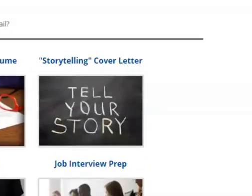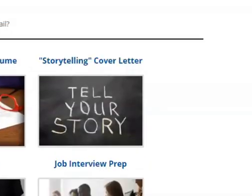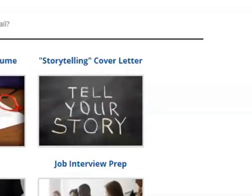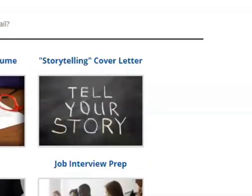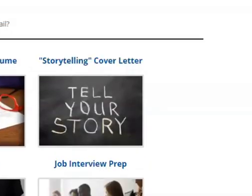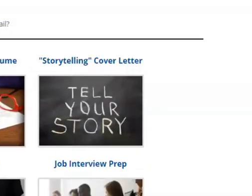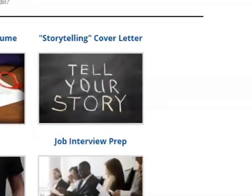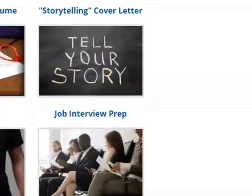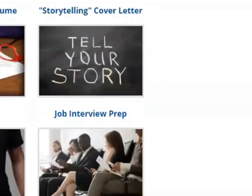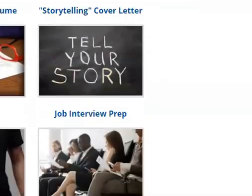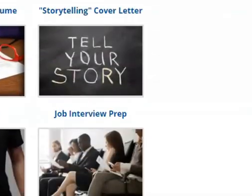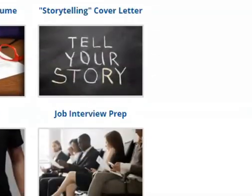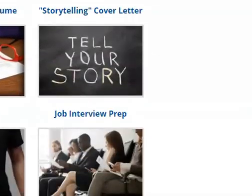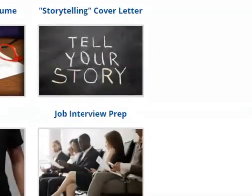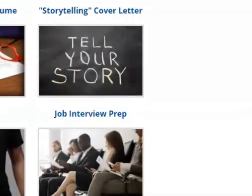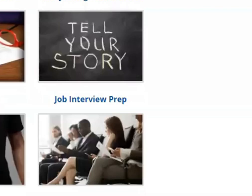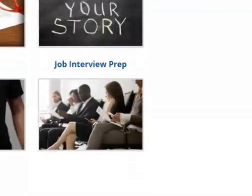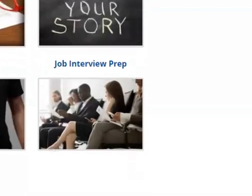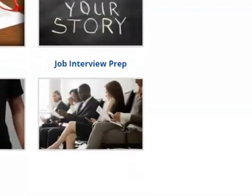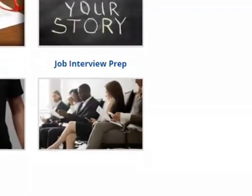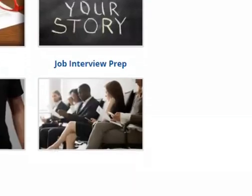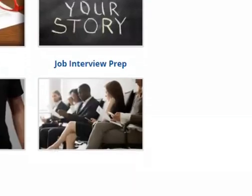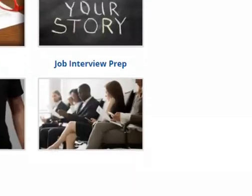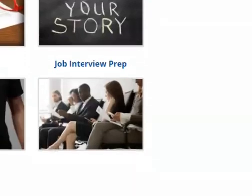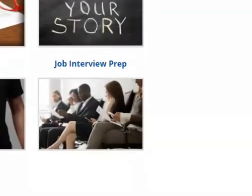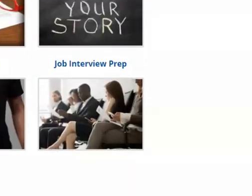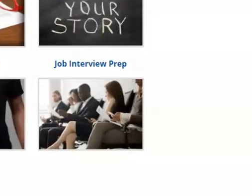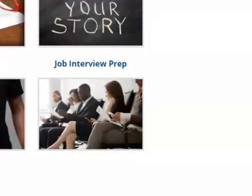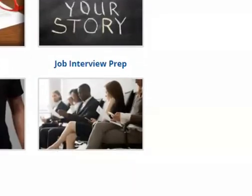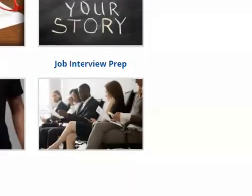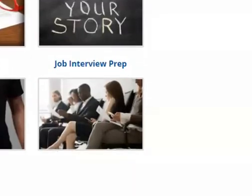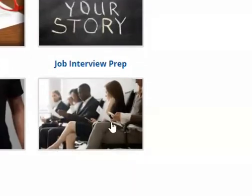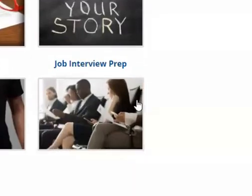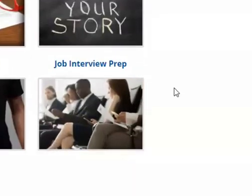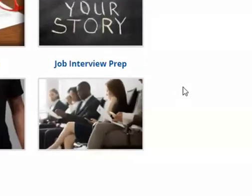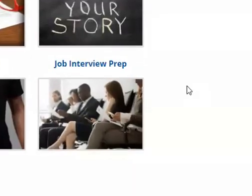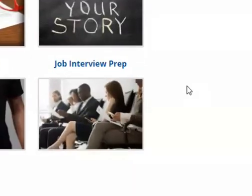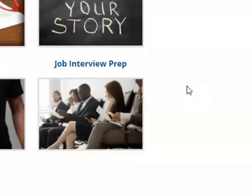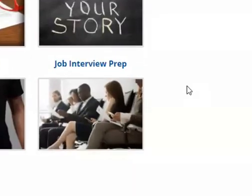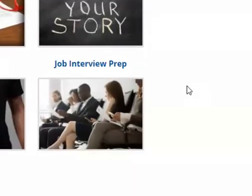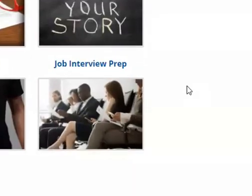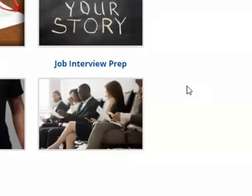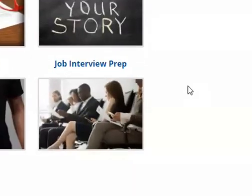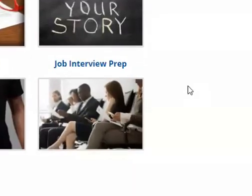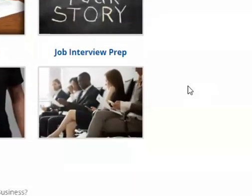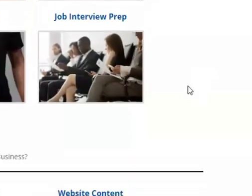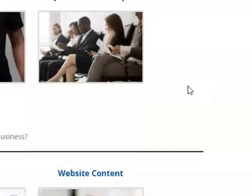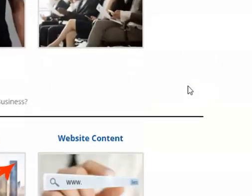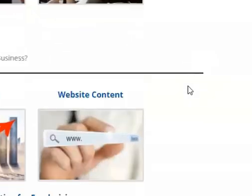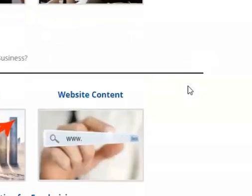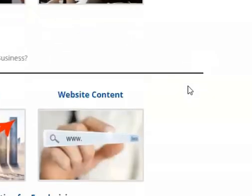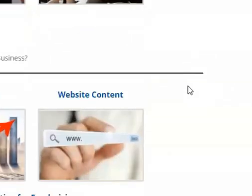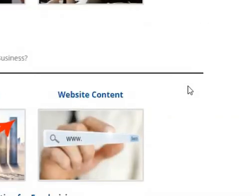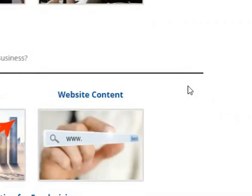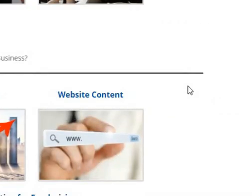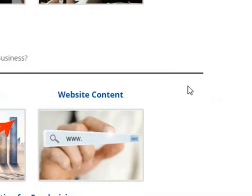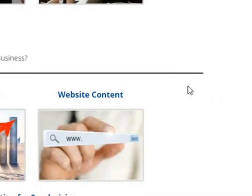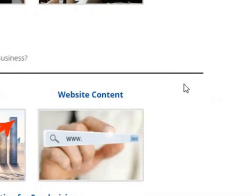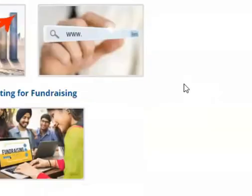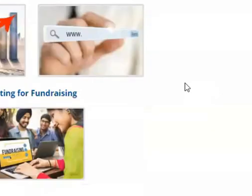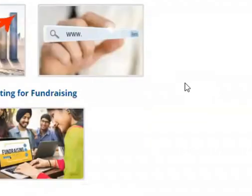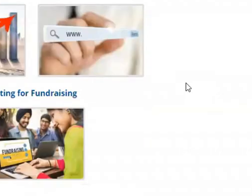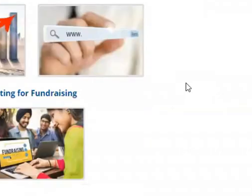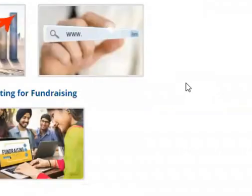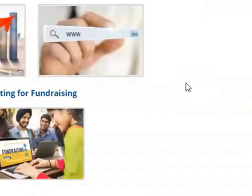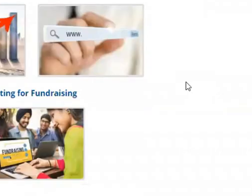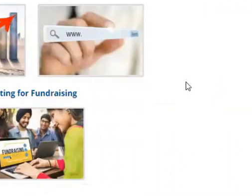skills, resumes, cover letters, internship and job outreach, LinkedIn profiles, job interview prep. For those of you who